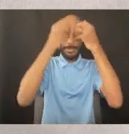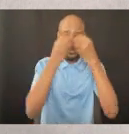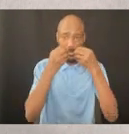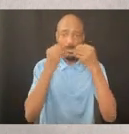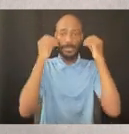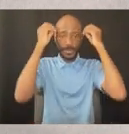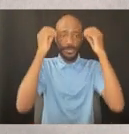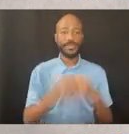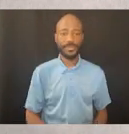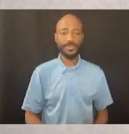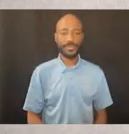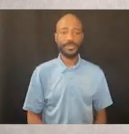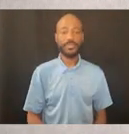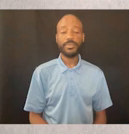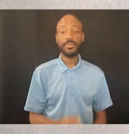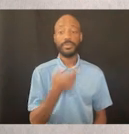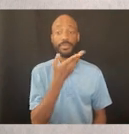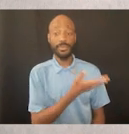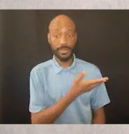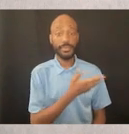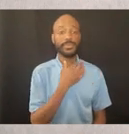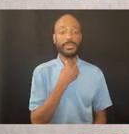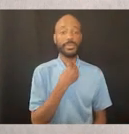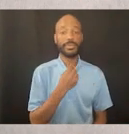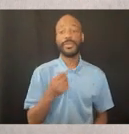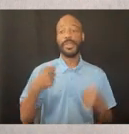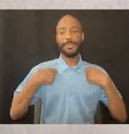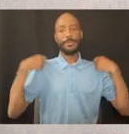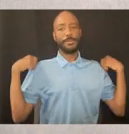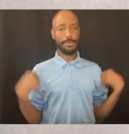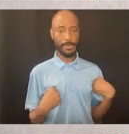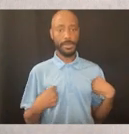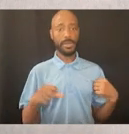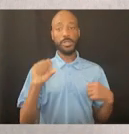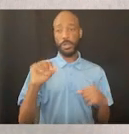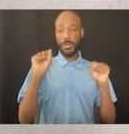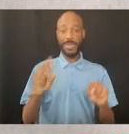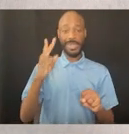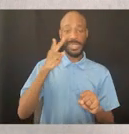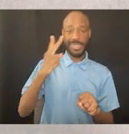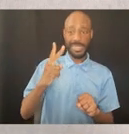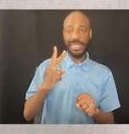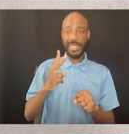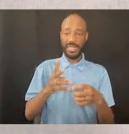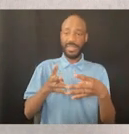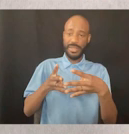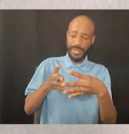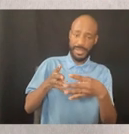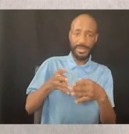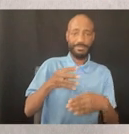mouth. In the last image, the coat is pulled down so that we can see the imprints the studs made on the model's bare